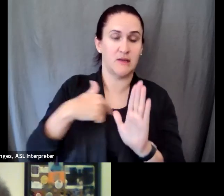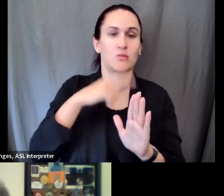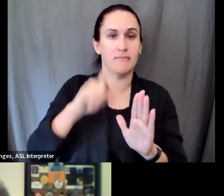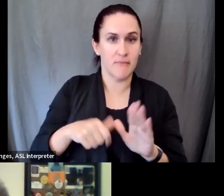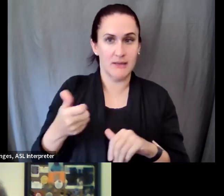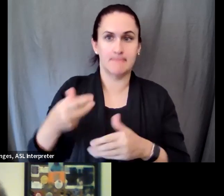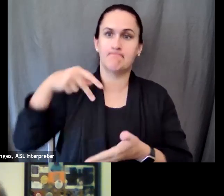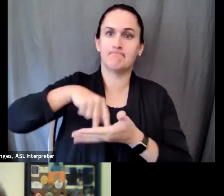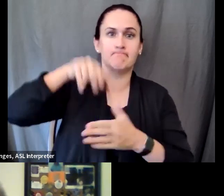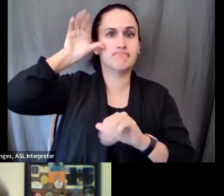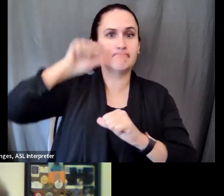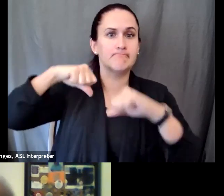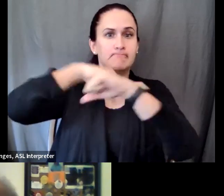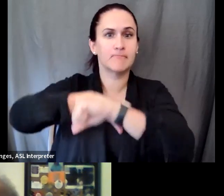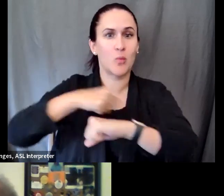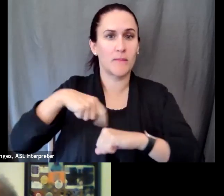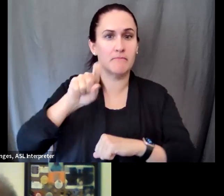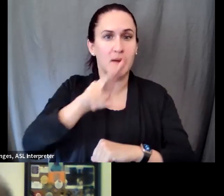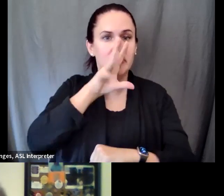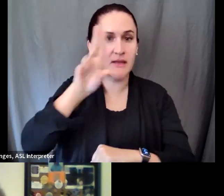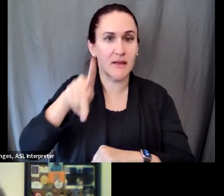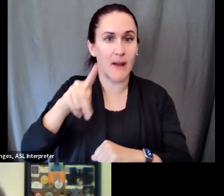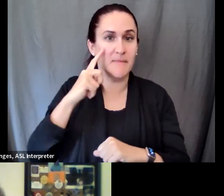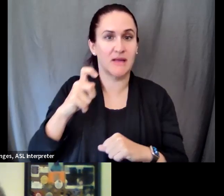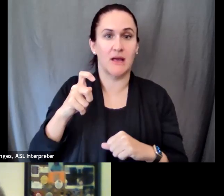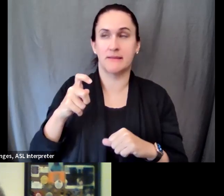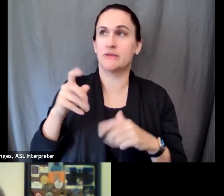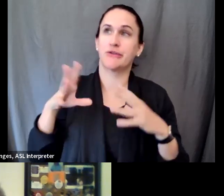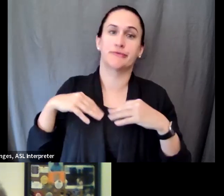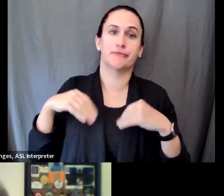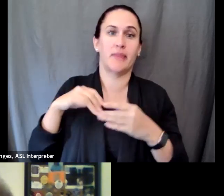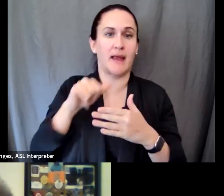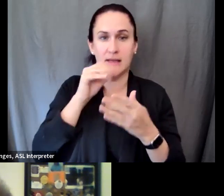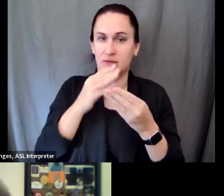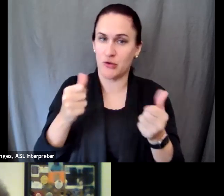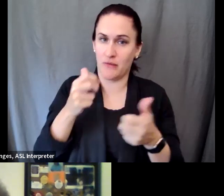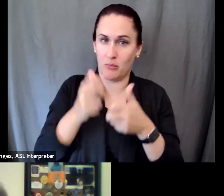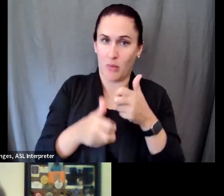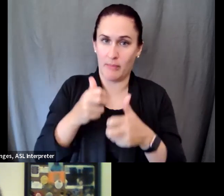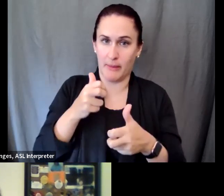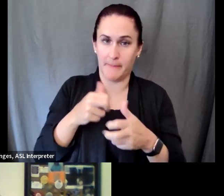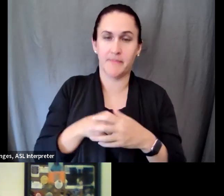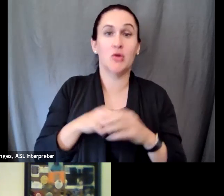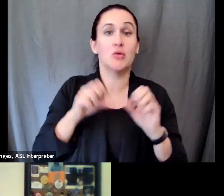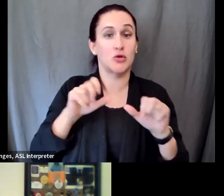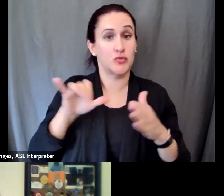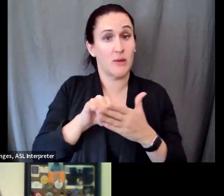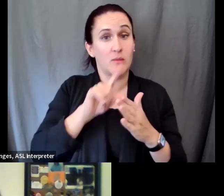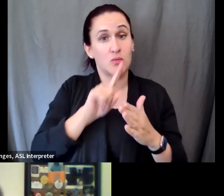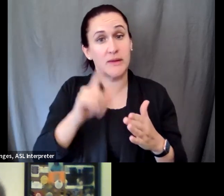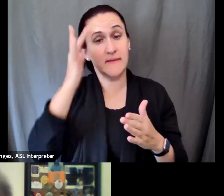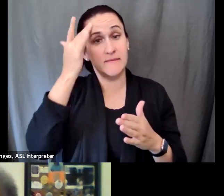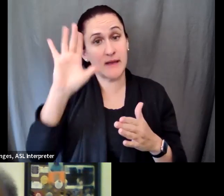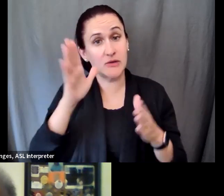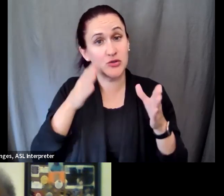up, because letting it pass is not going to solve the problem. And you can do it in a very intelligent